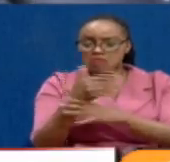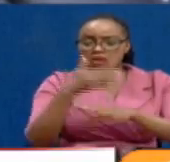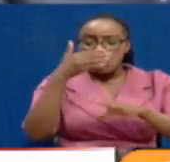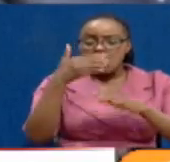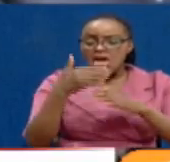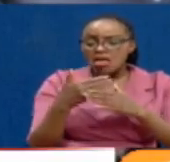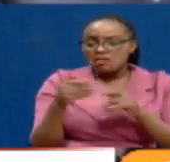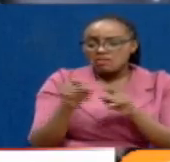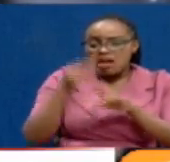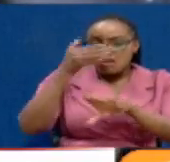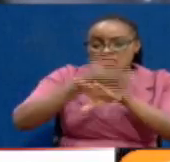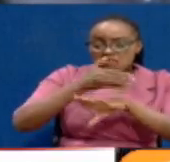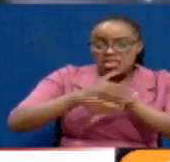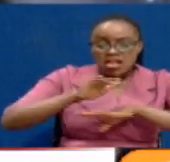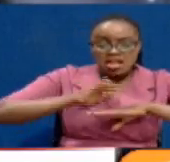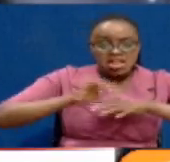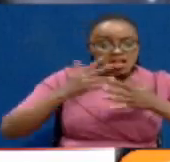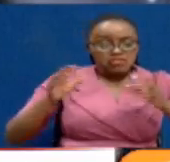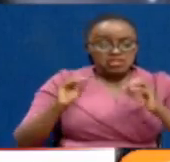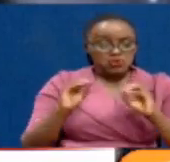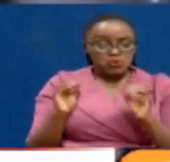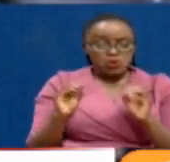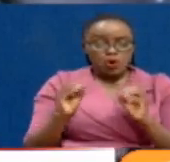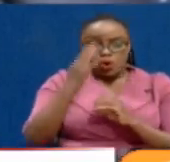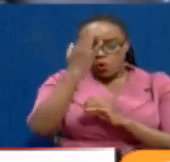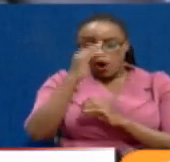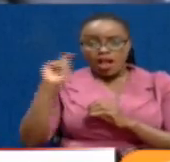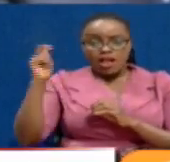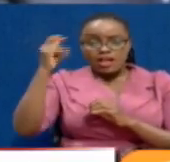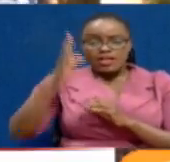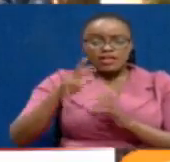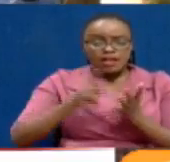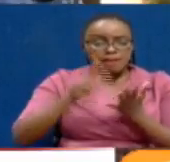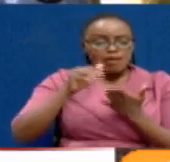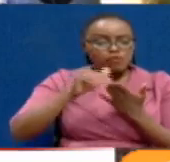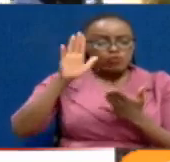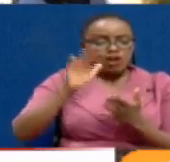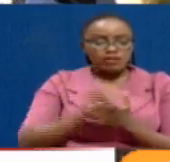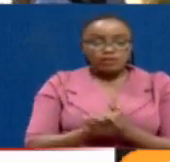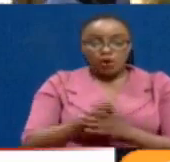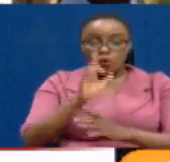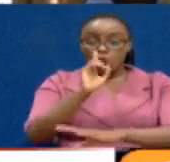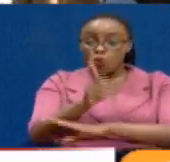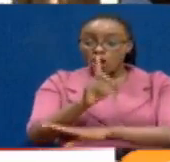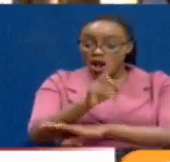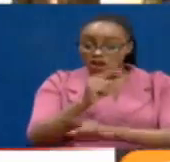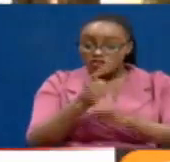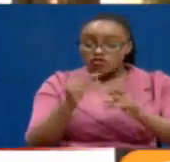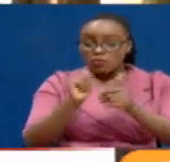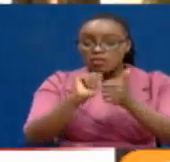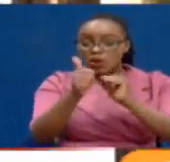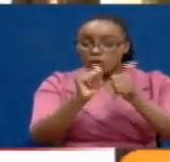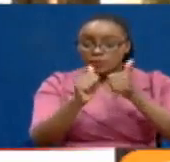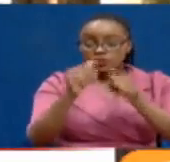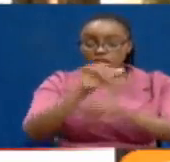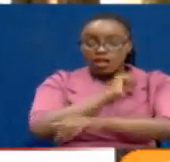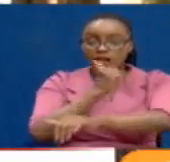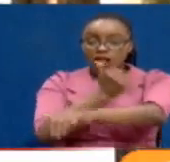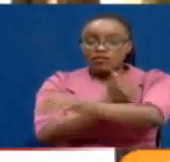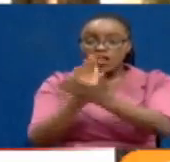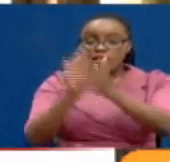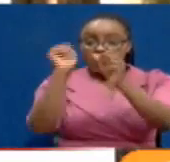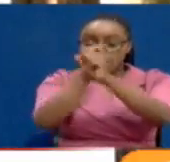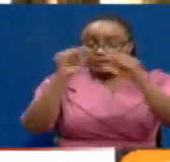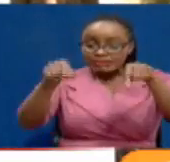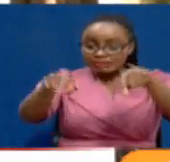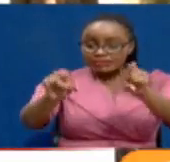artificial shortages so that mwananchi is made to pay more. Despite warnings from the Competition Authority of Kenya and the